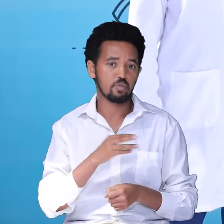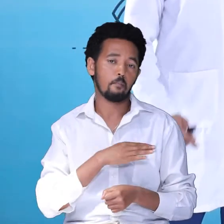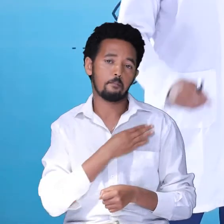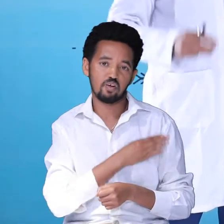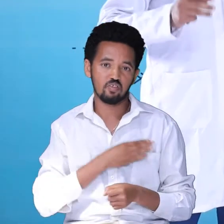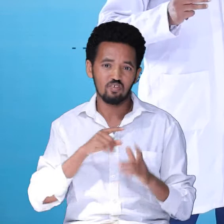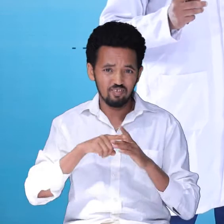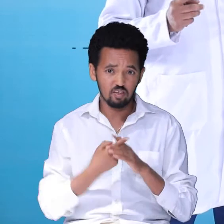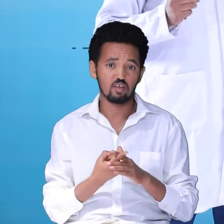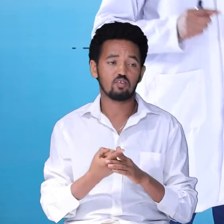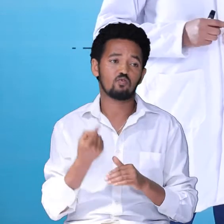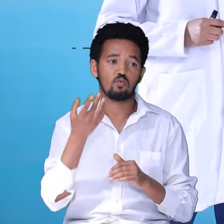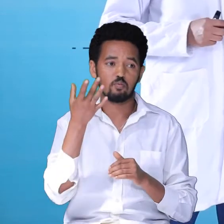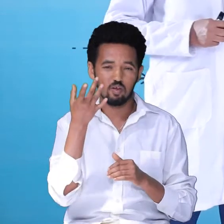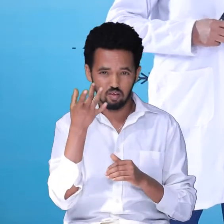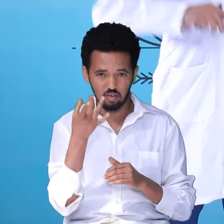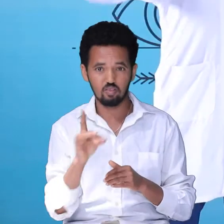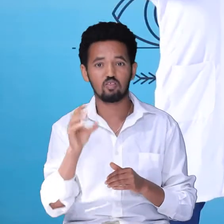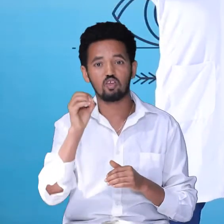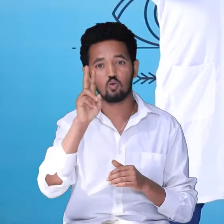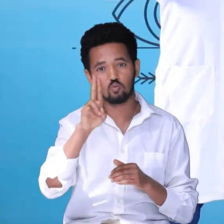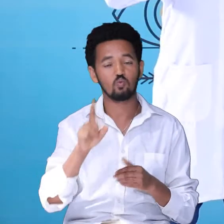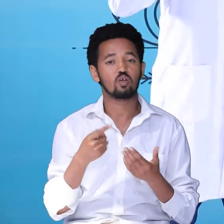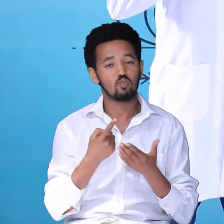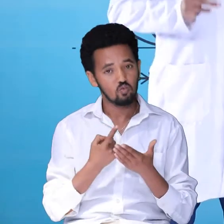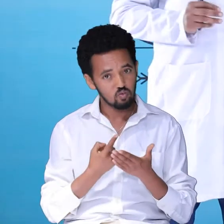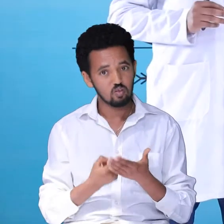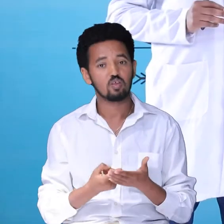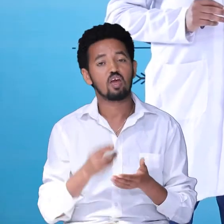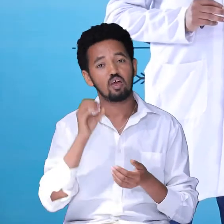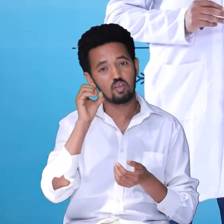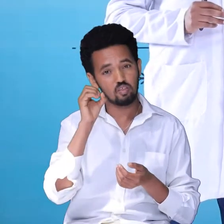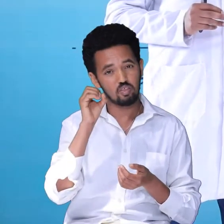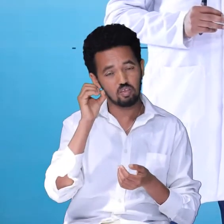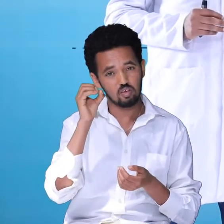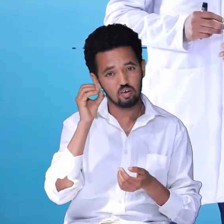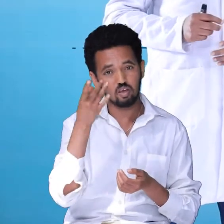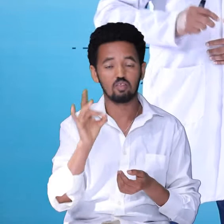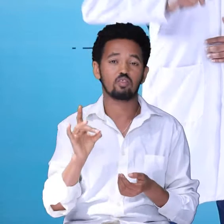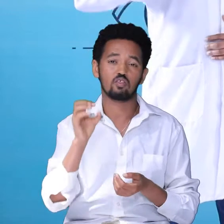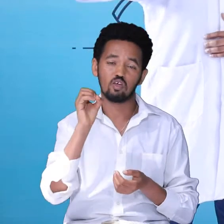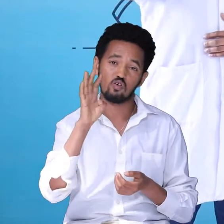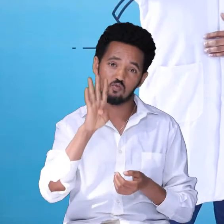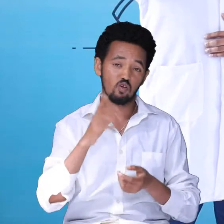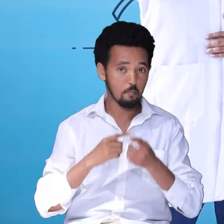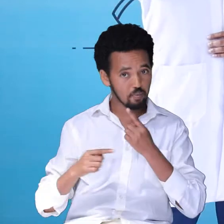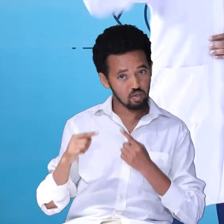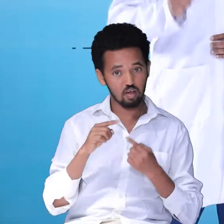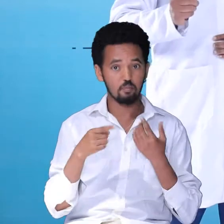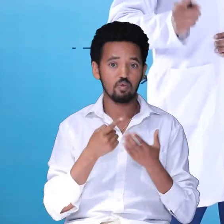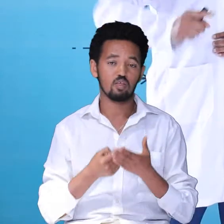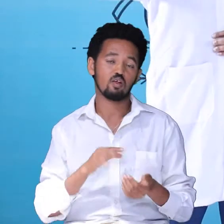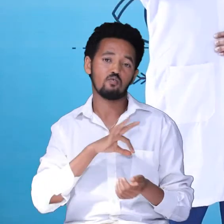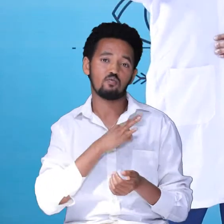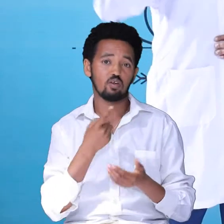starting from 1802. Then 1804, he became Emperor of